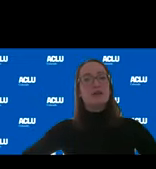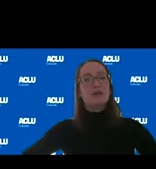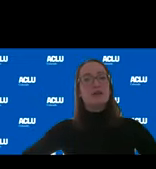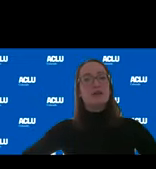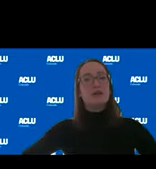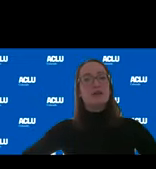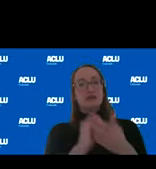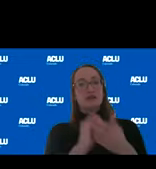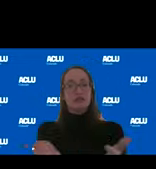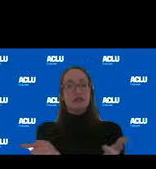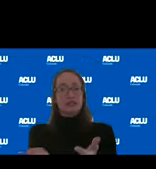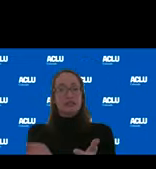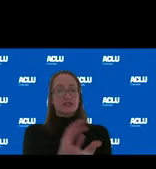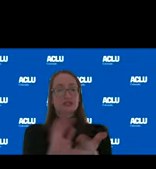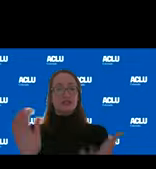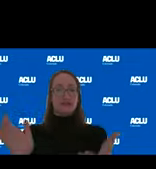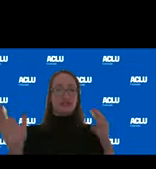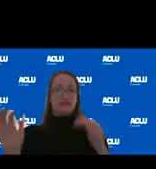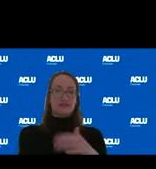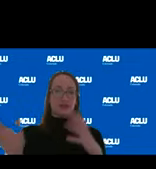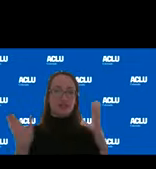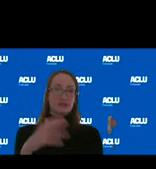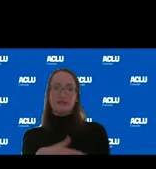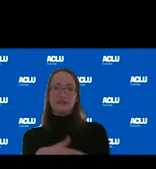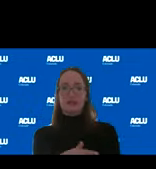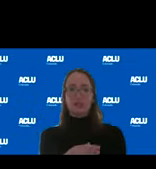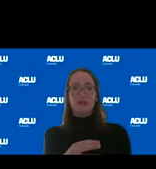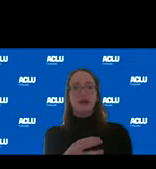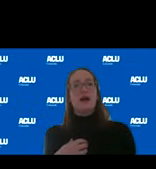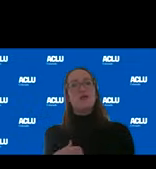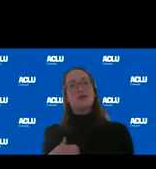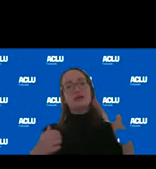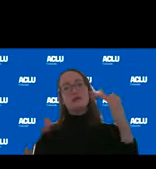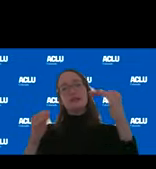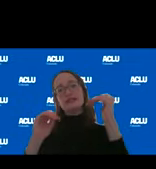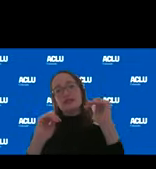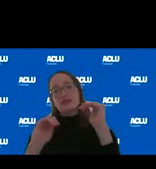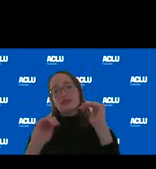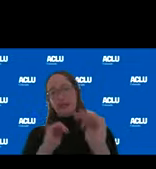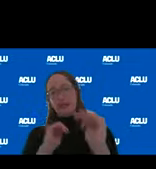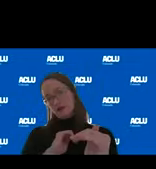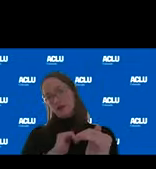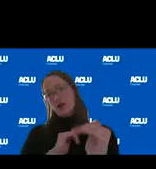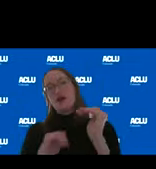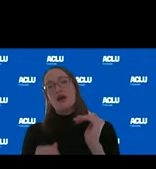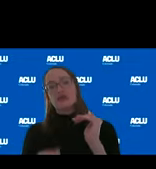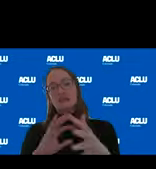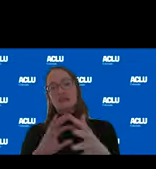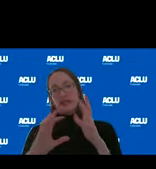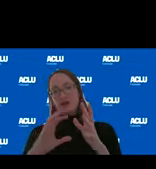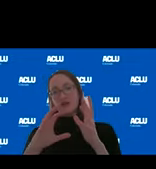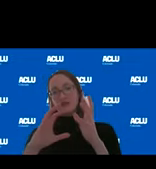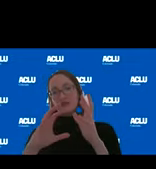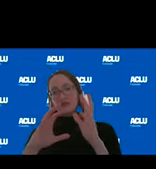And so, to review those two things I just touched on, disenfranchisement and suppression, we distinguish them here just for the